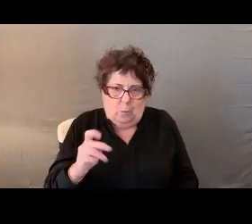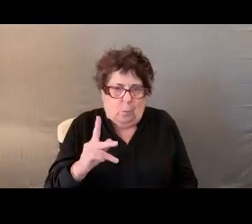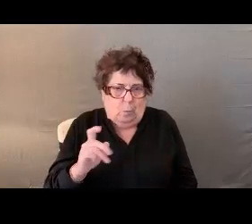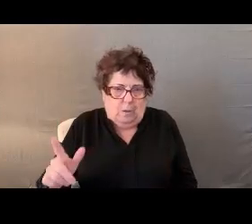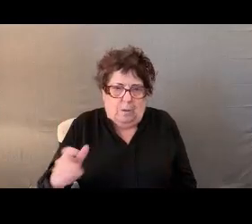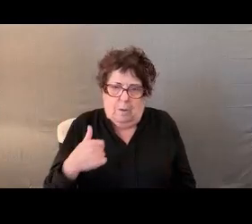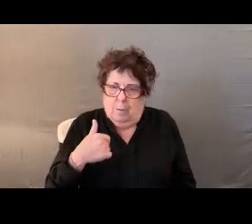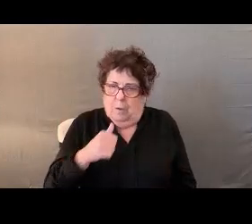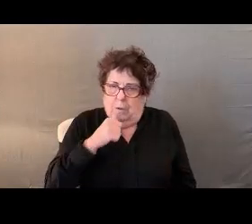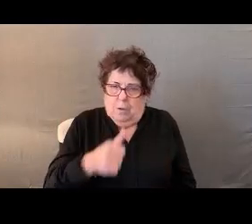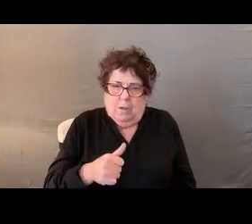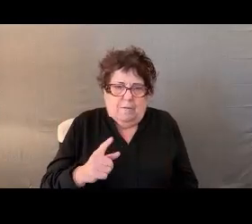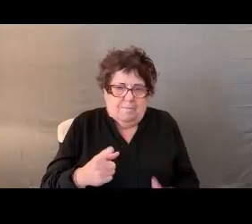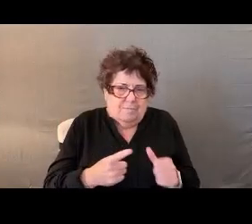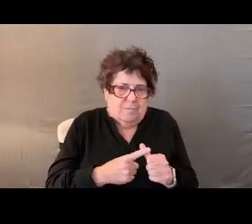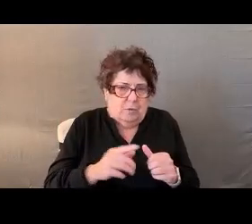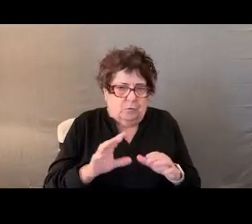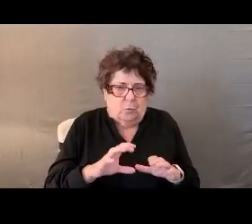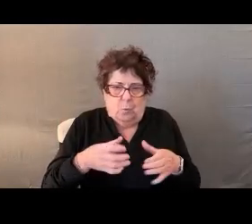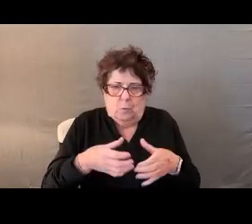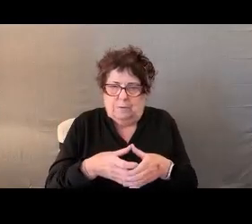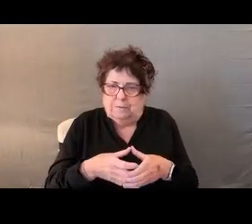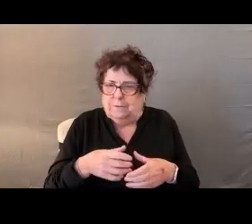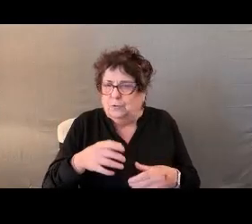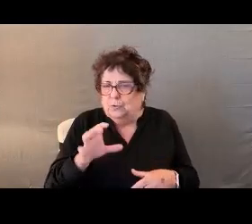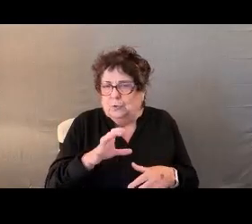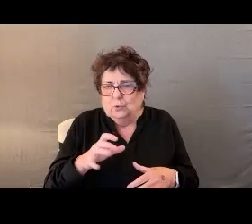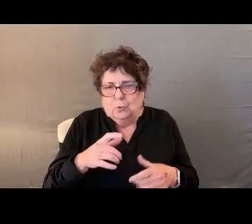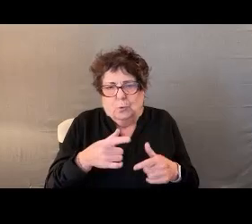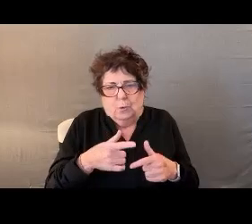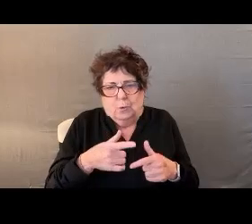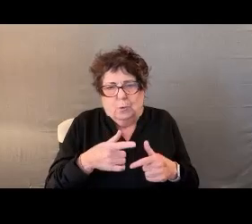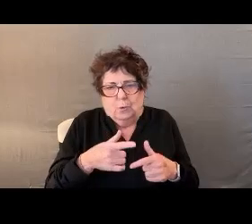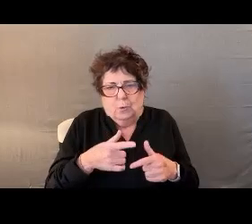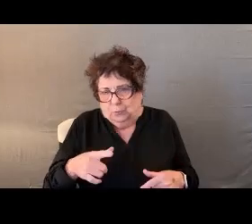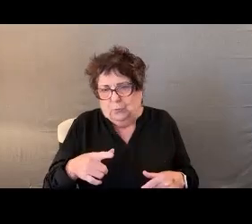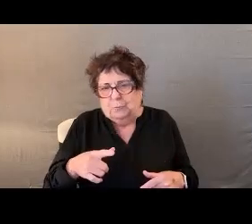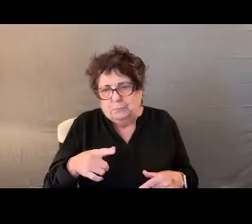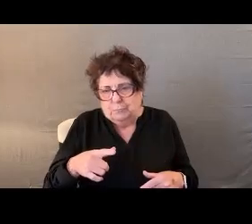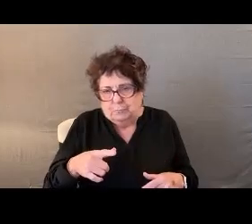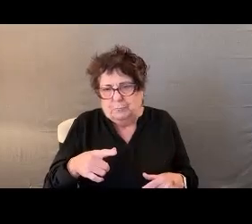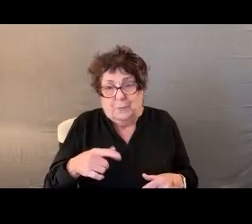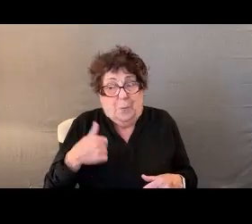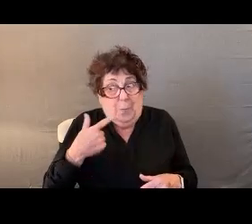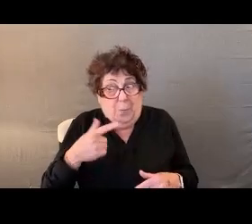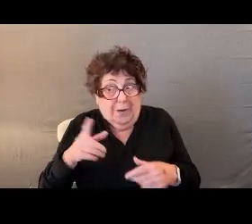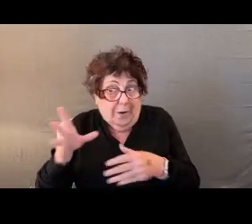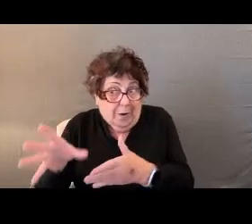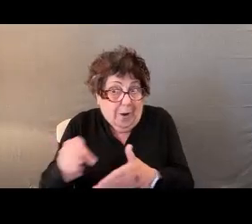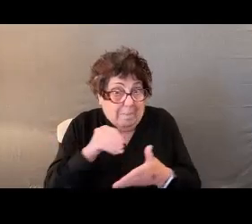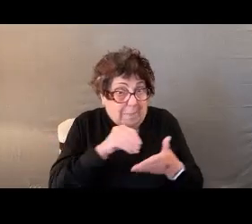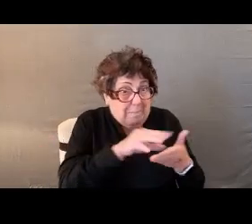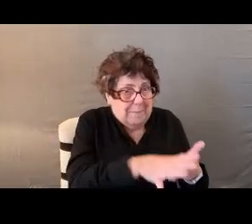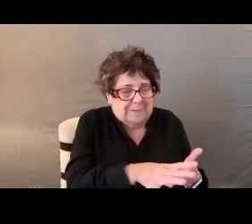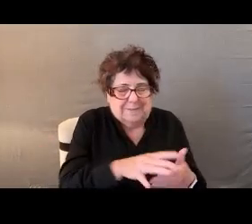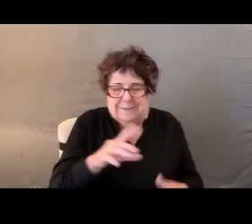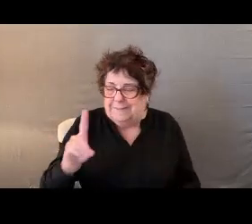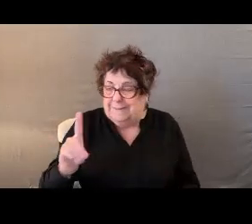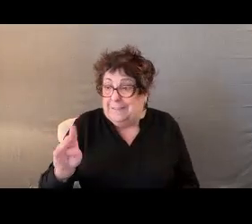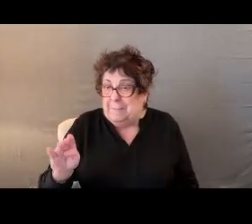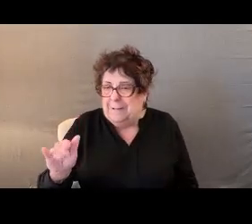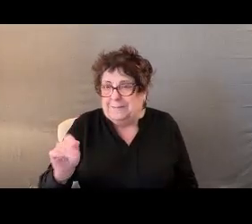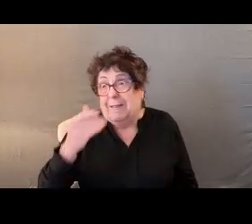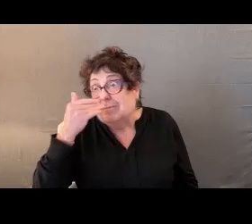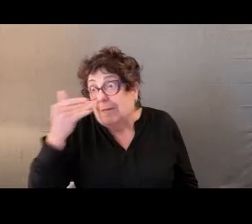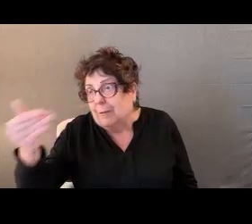access plan. That's why we started by largely copying and pasting DMAS's plan. Thank you, DMAS. And then we, of course, needed to